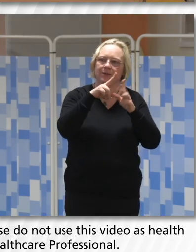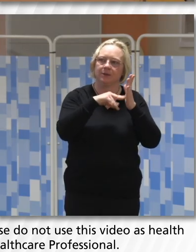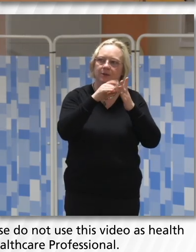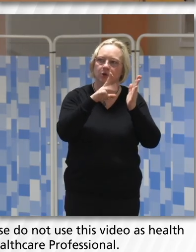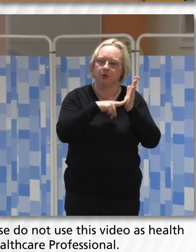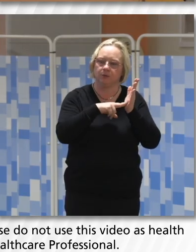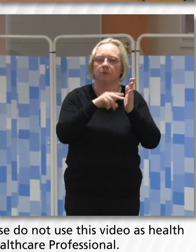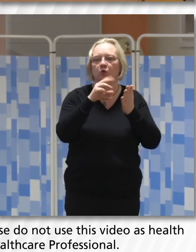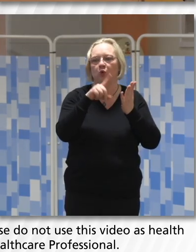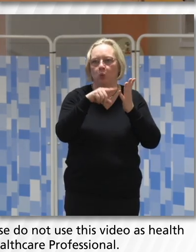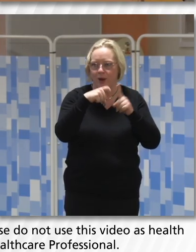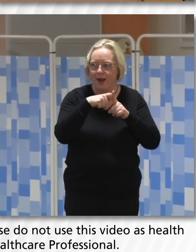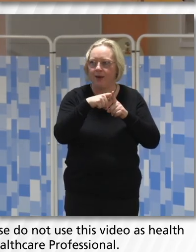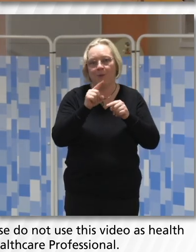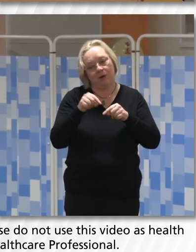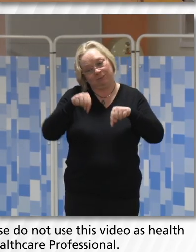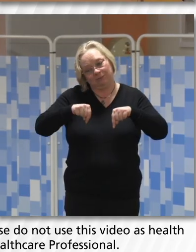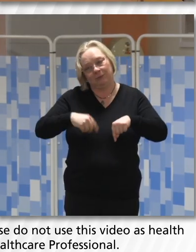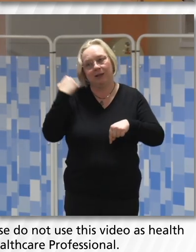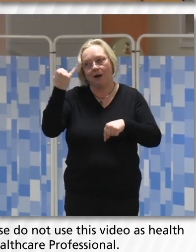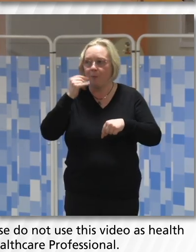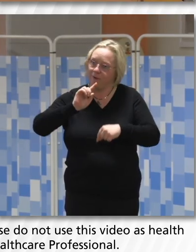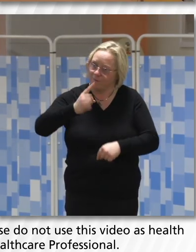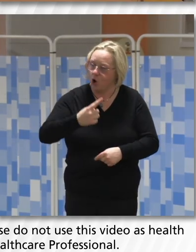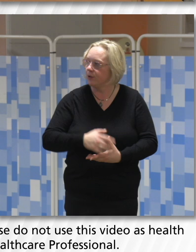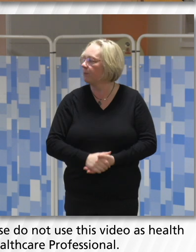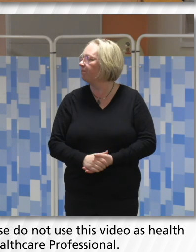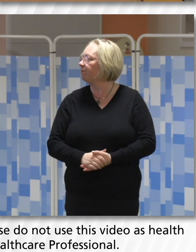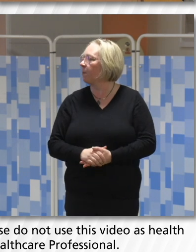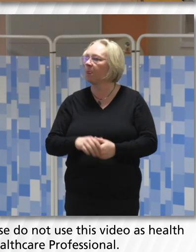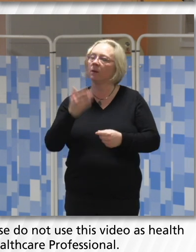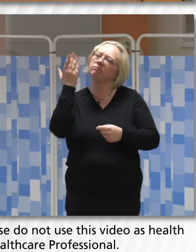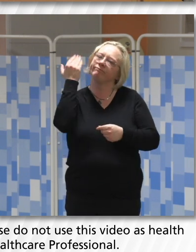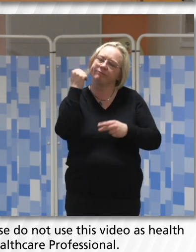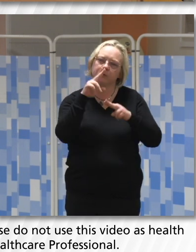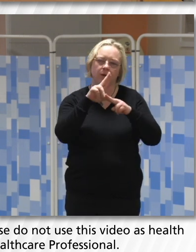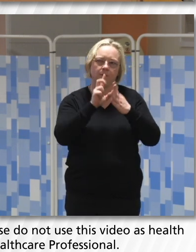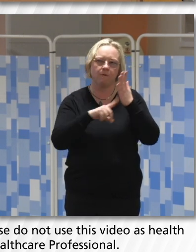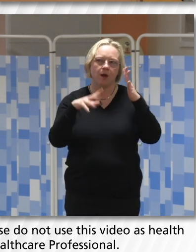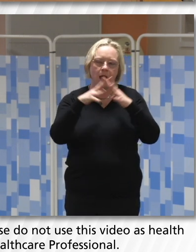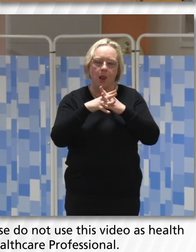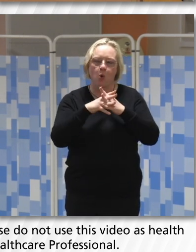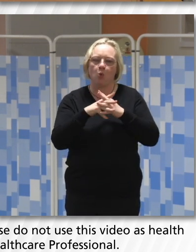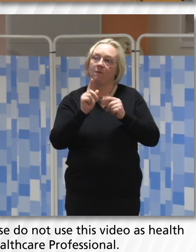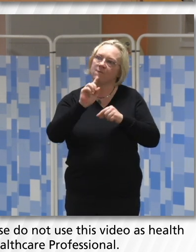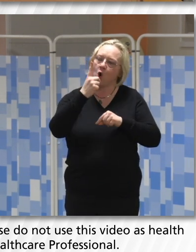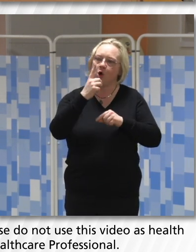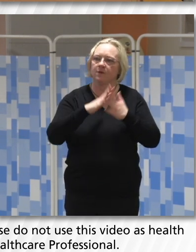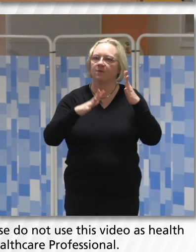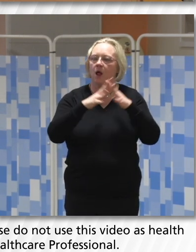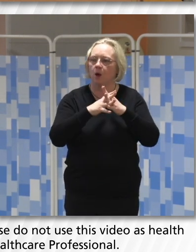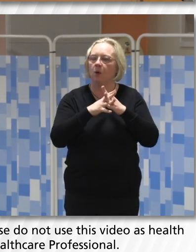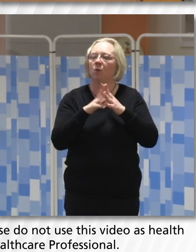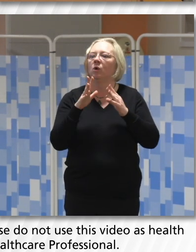the first. And the fellow that we had at the beginning, the very first one, started a